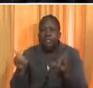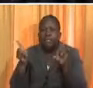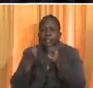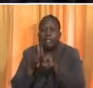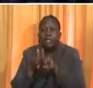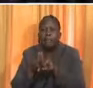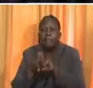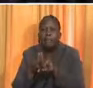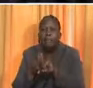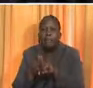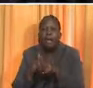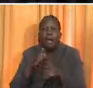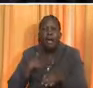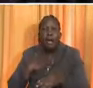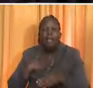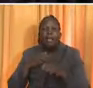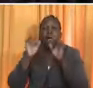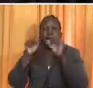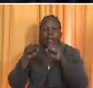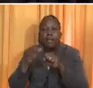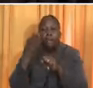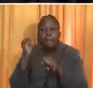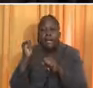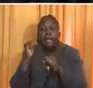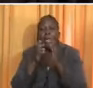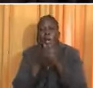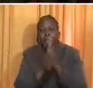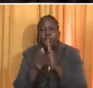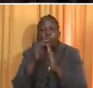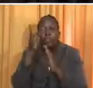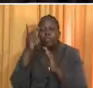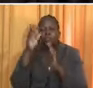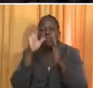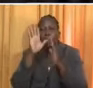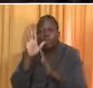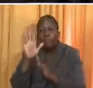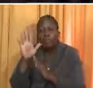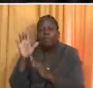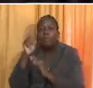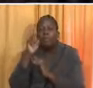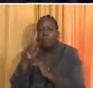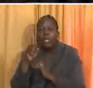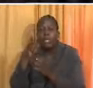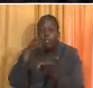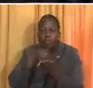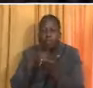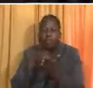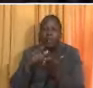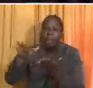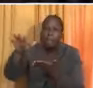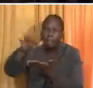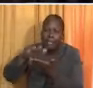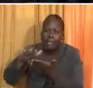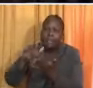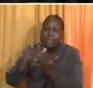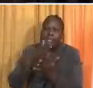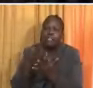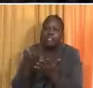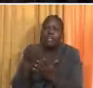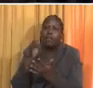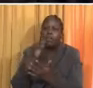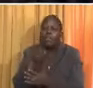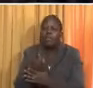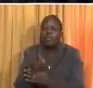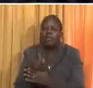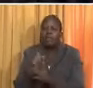below agree that Article 255(1) embodies the basic structure of the Constitution of Kenya.